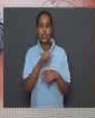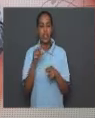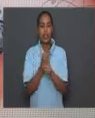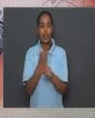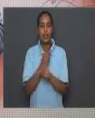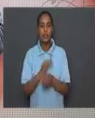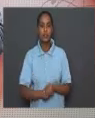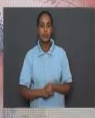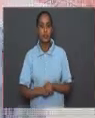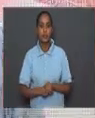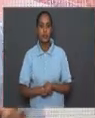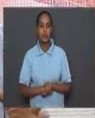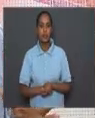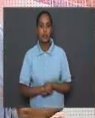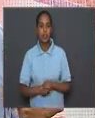create.